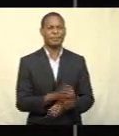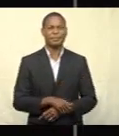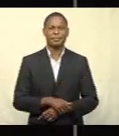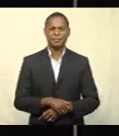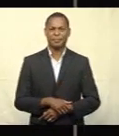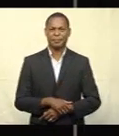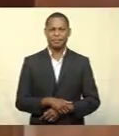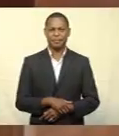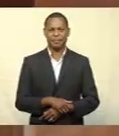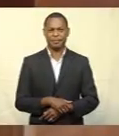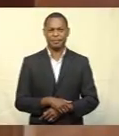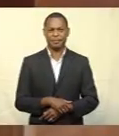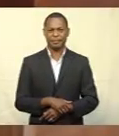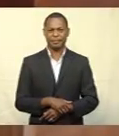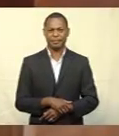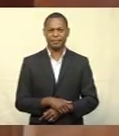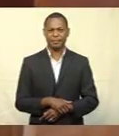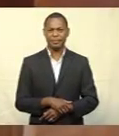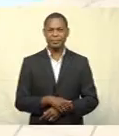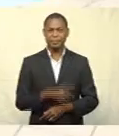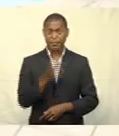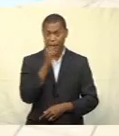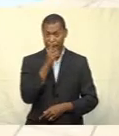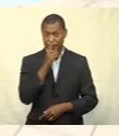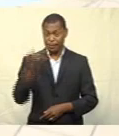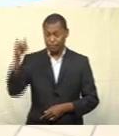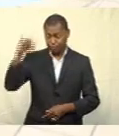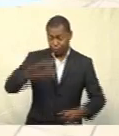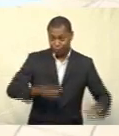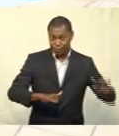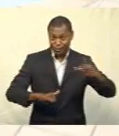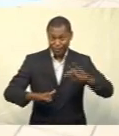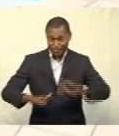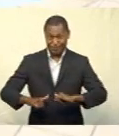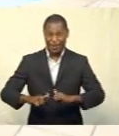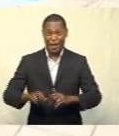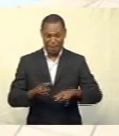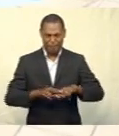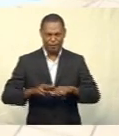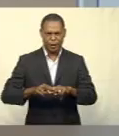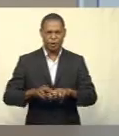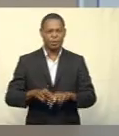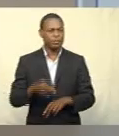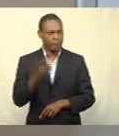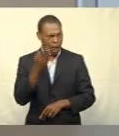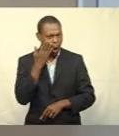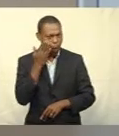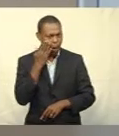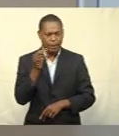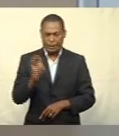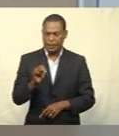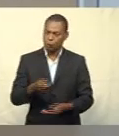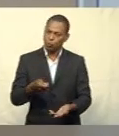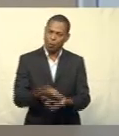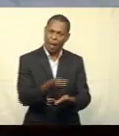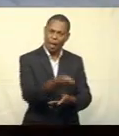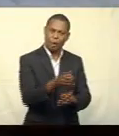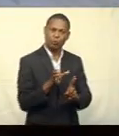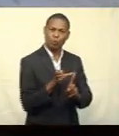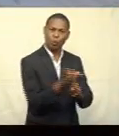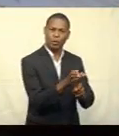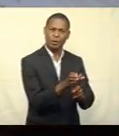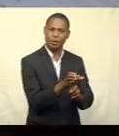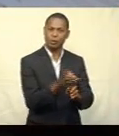reports. People arriving back in Fiji should be aware that they must pay their quarantine costs. The health